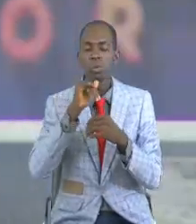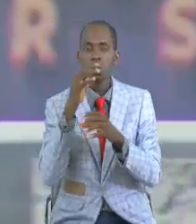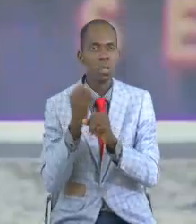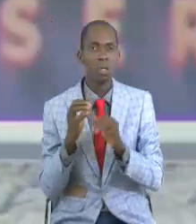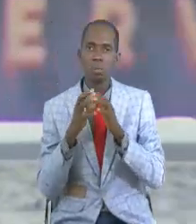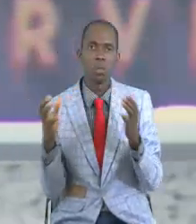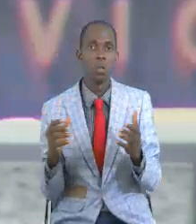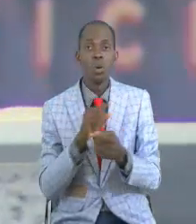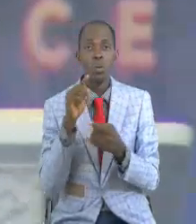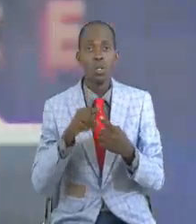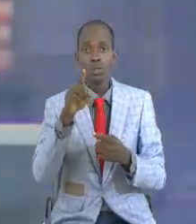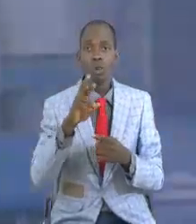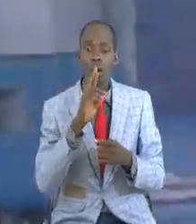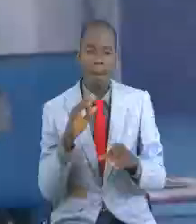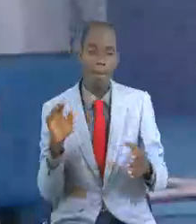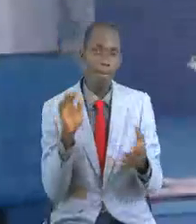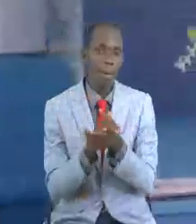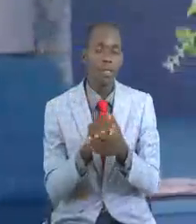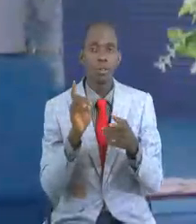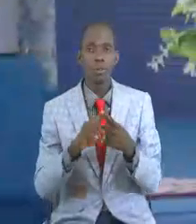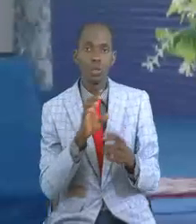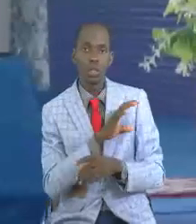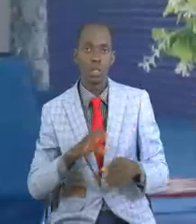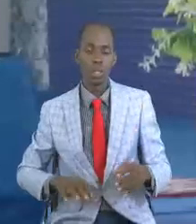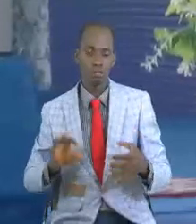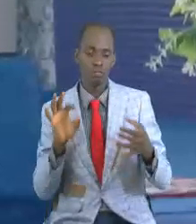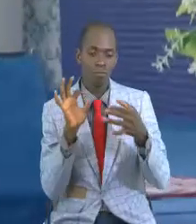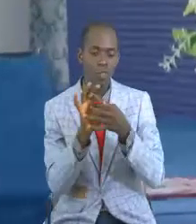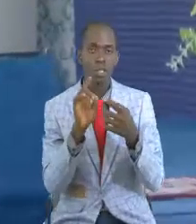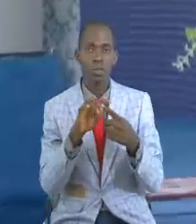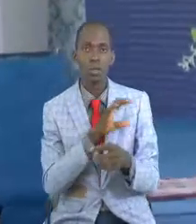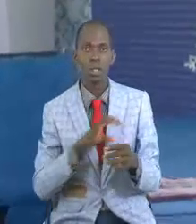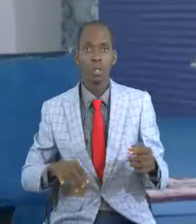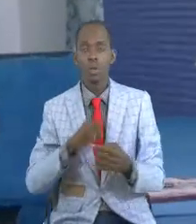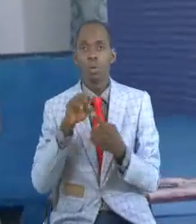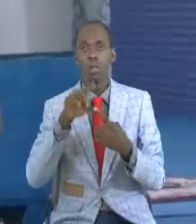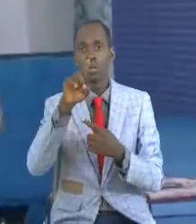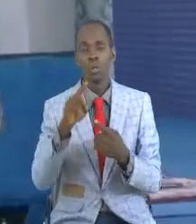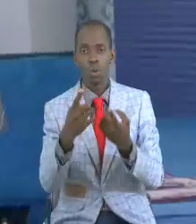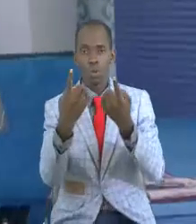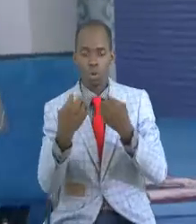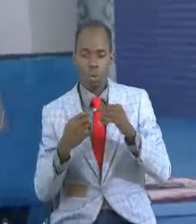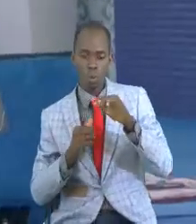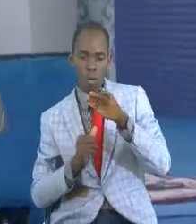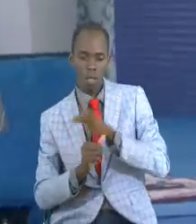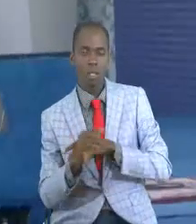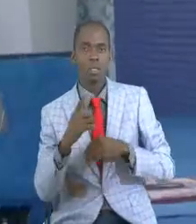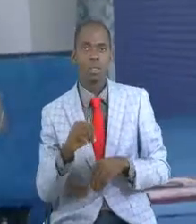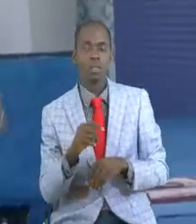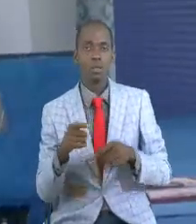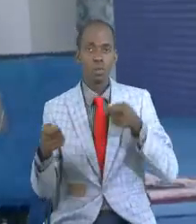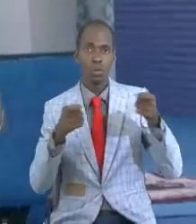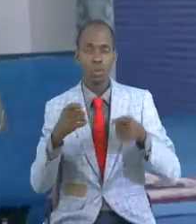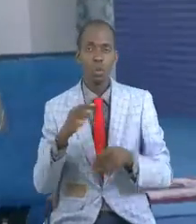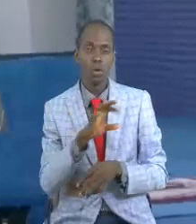married to Christ, when you are connected to Christ, when you come under the Lordship of the Lord